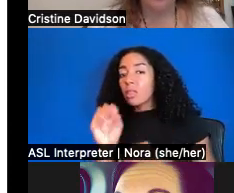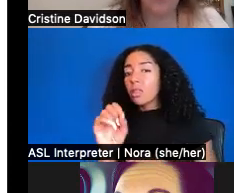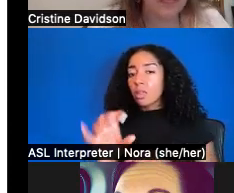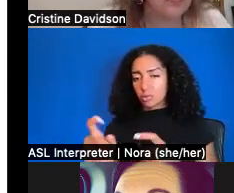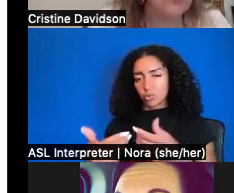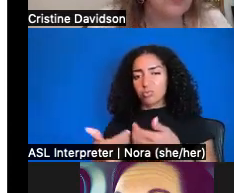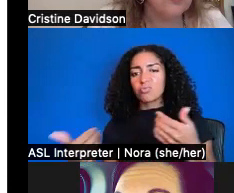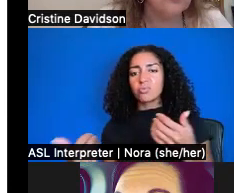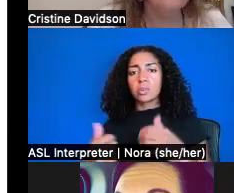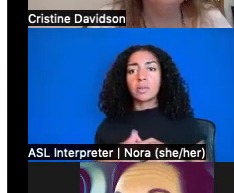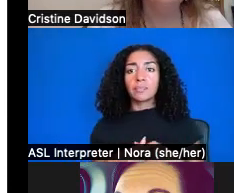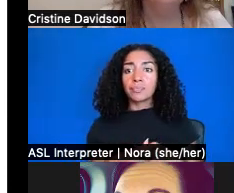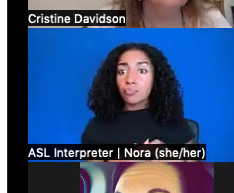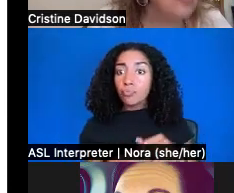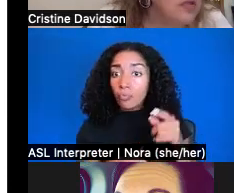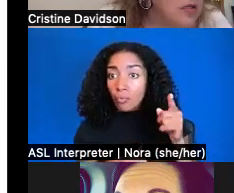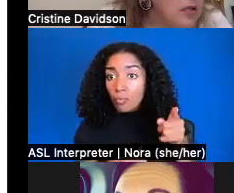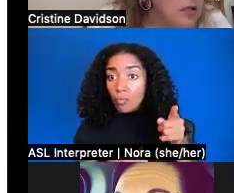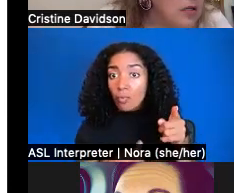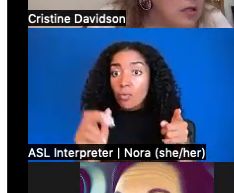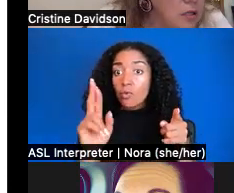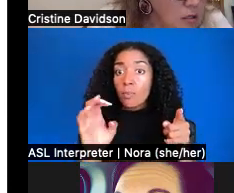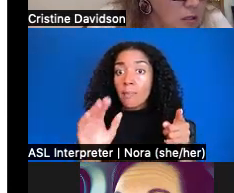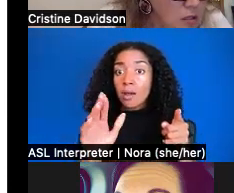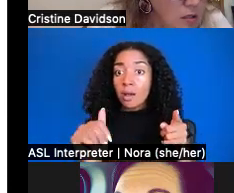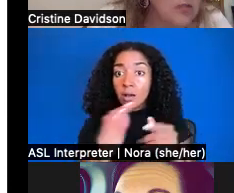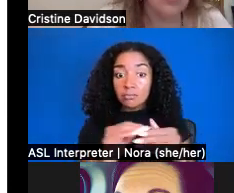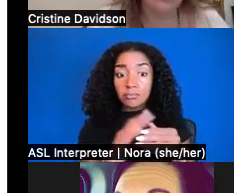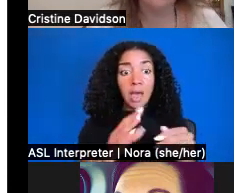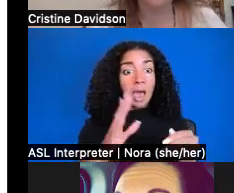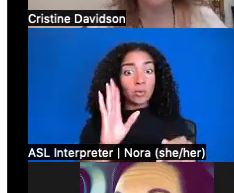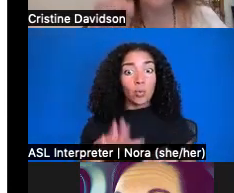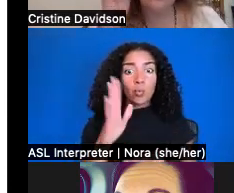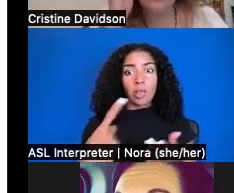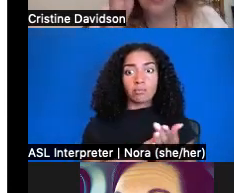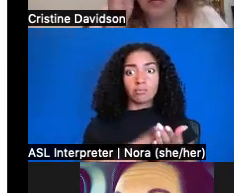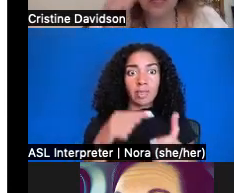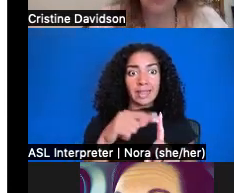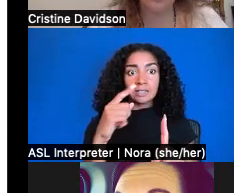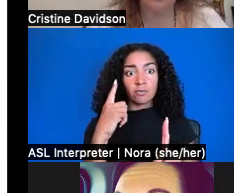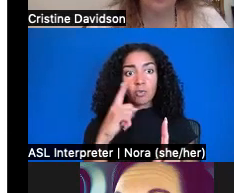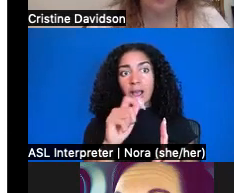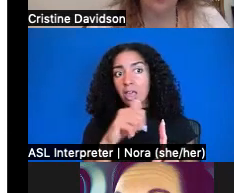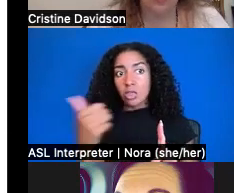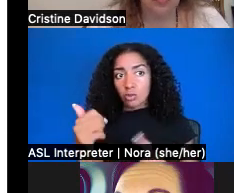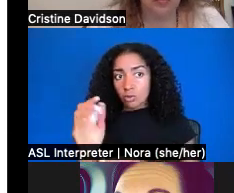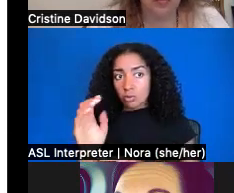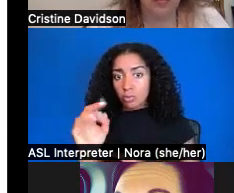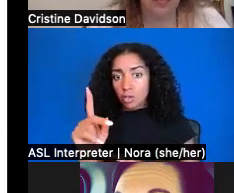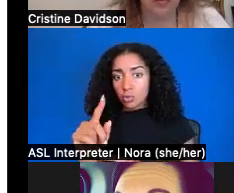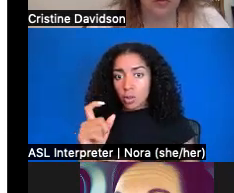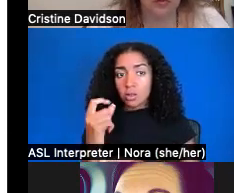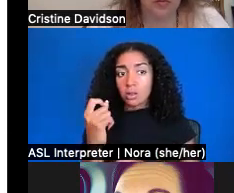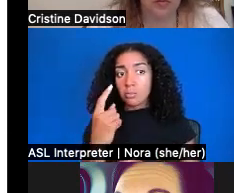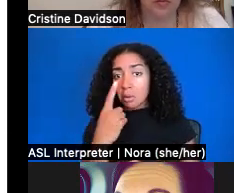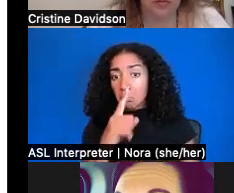Christine, I don't know. I know this is going to be addressed, if I could, in another session, another module. But I wanted to add